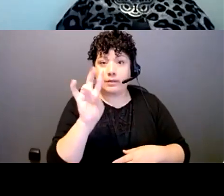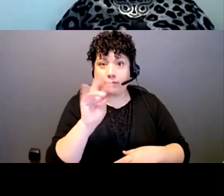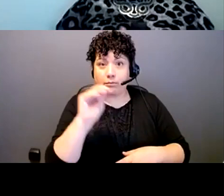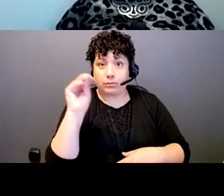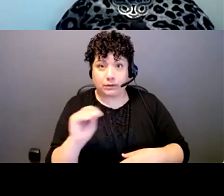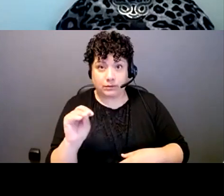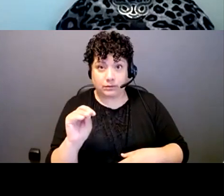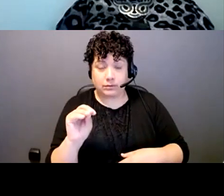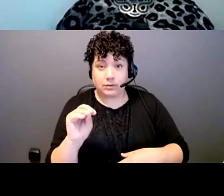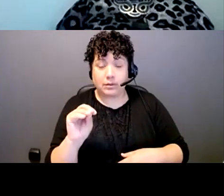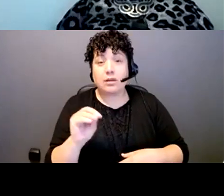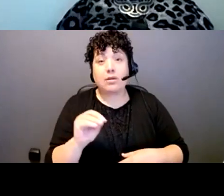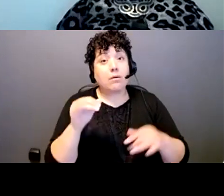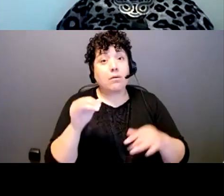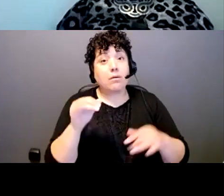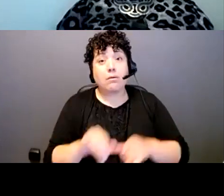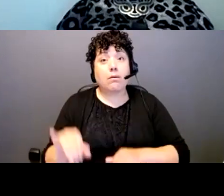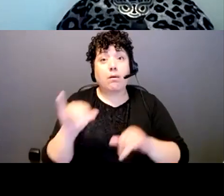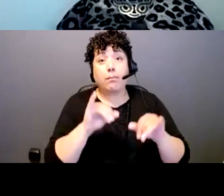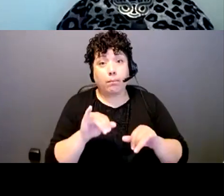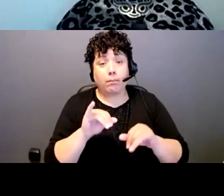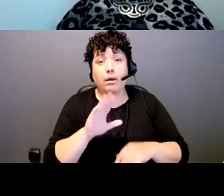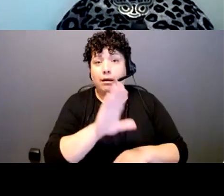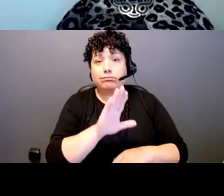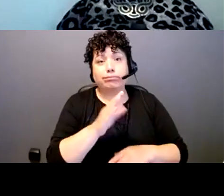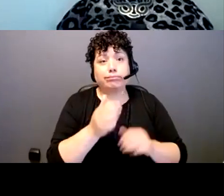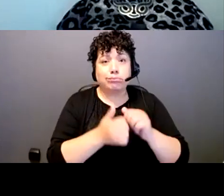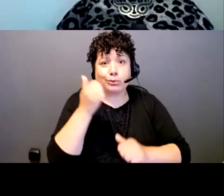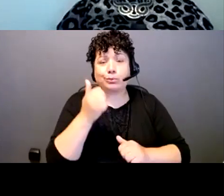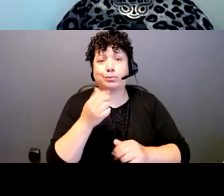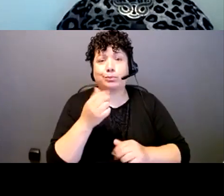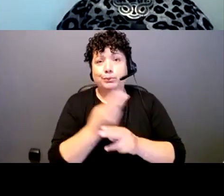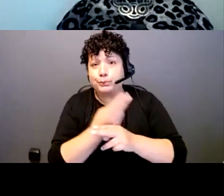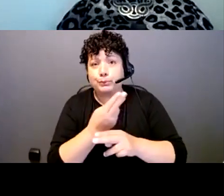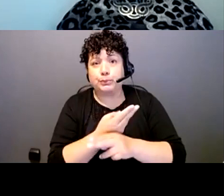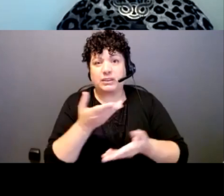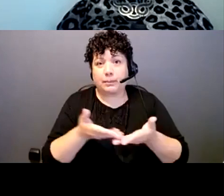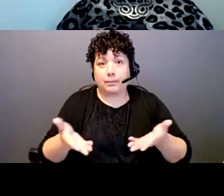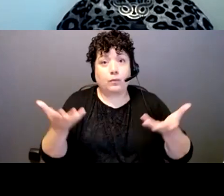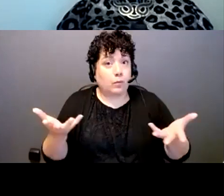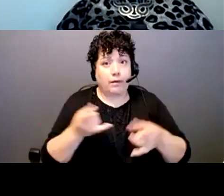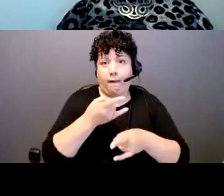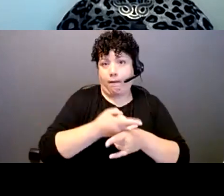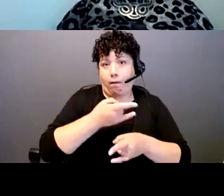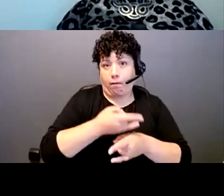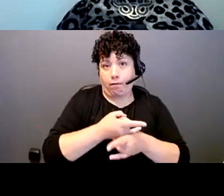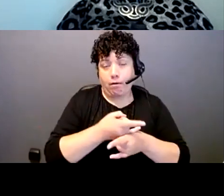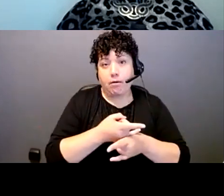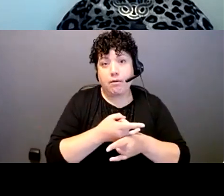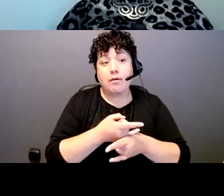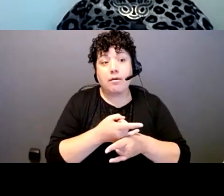The most commonly used substance is alcohol, and that accounts for